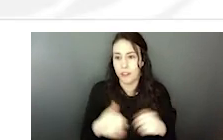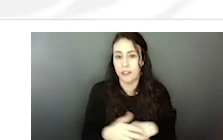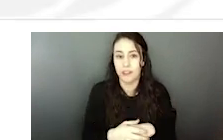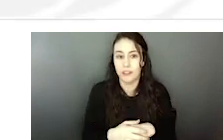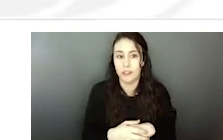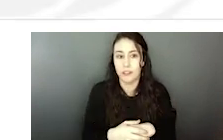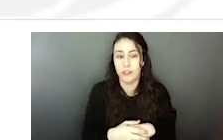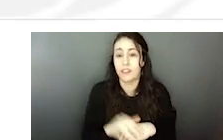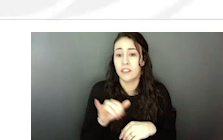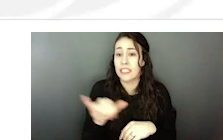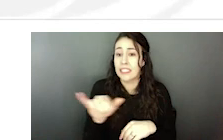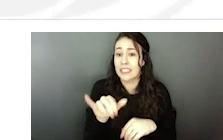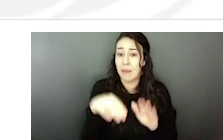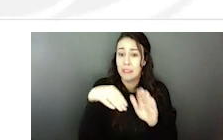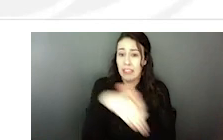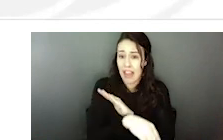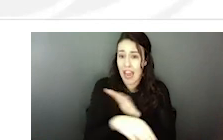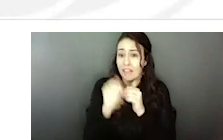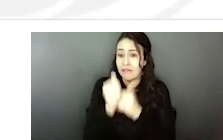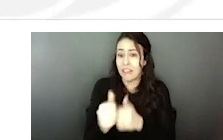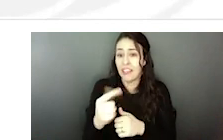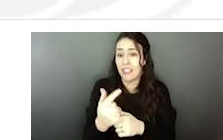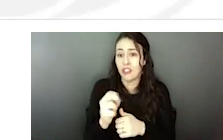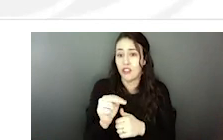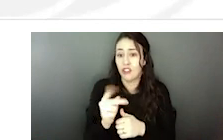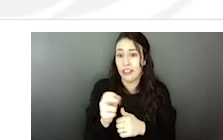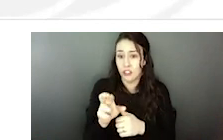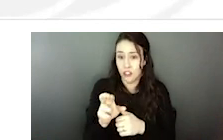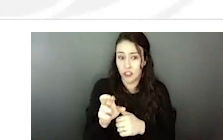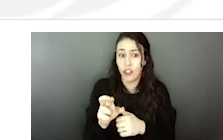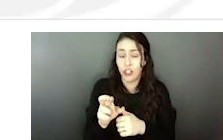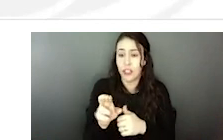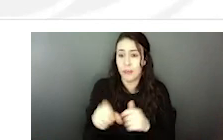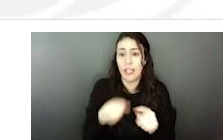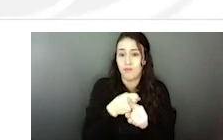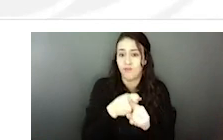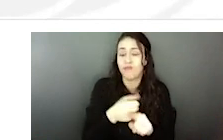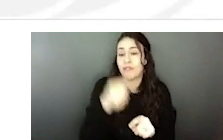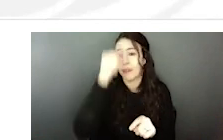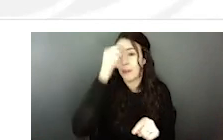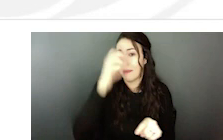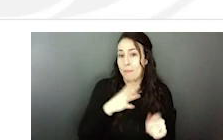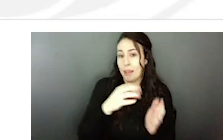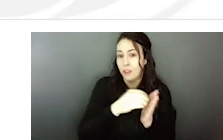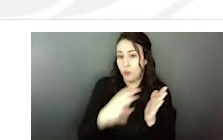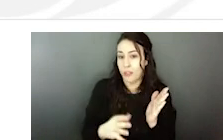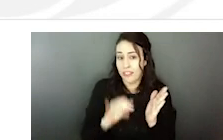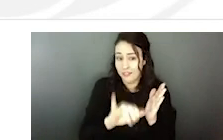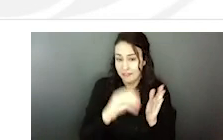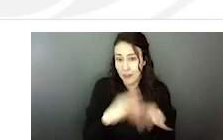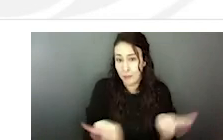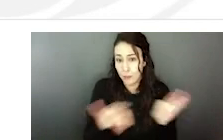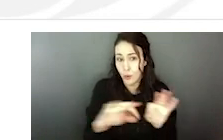decline by gender, we see there was a disproportionate impact for our male students. So that's important to know as we are thinking about